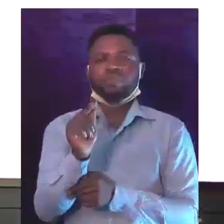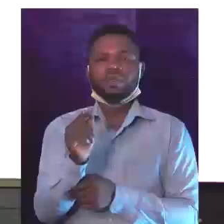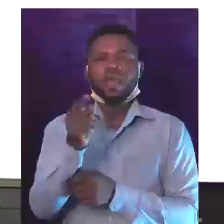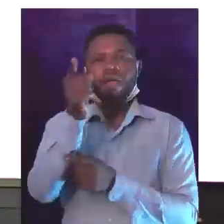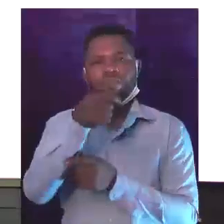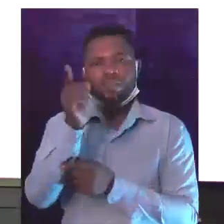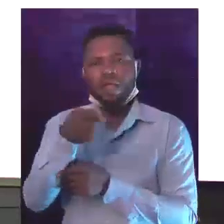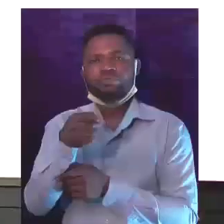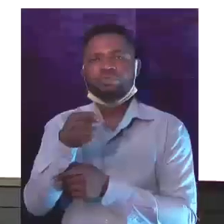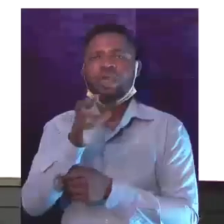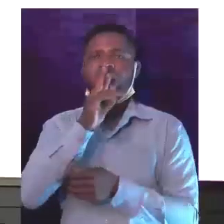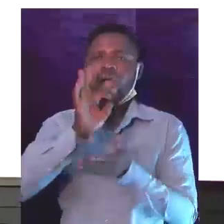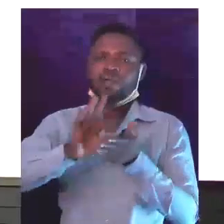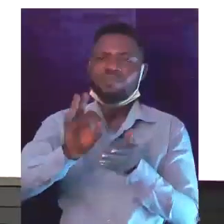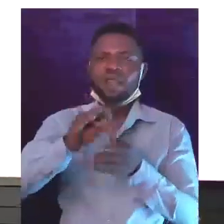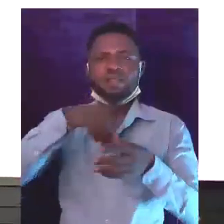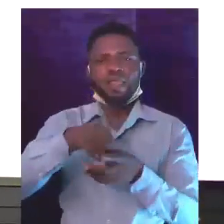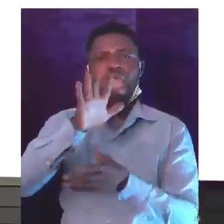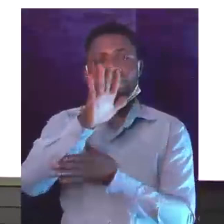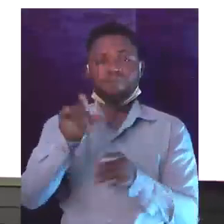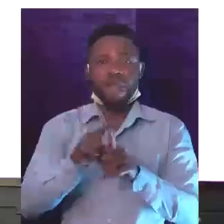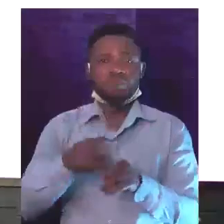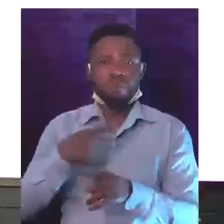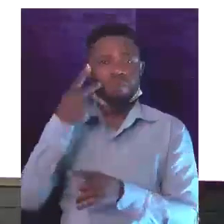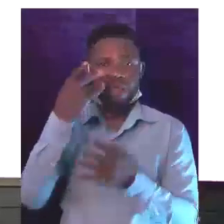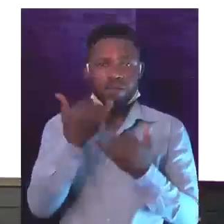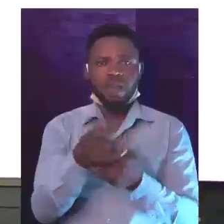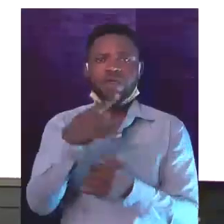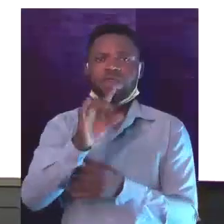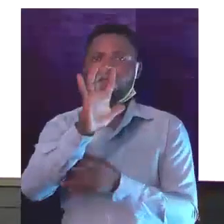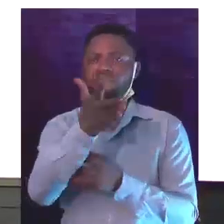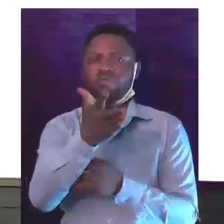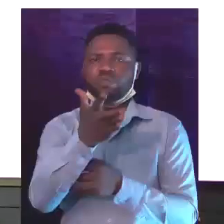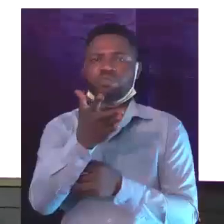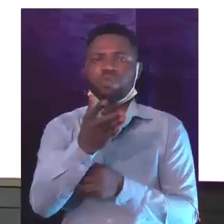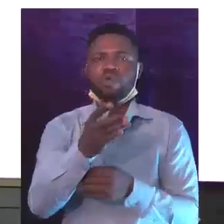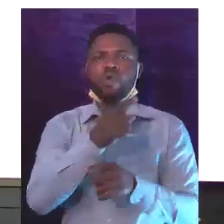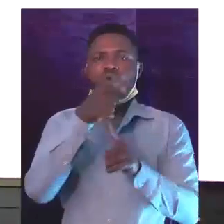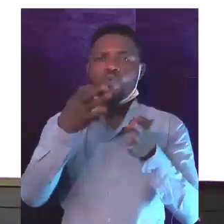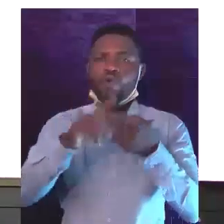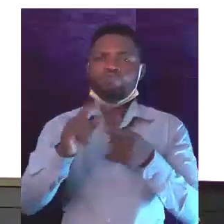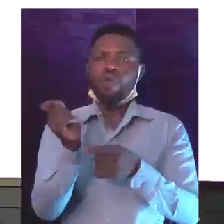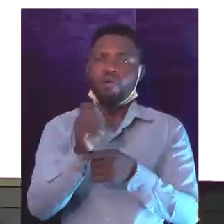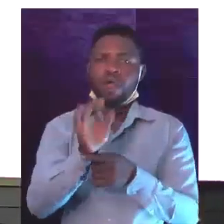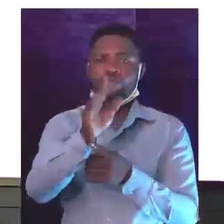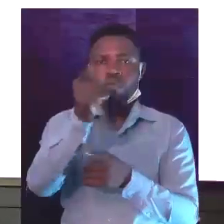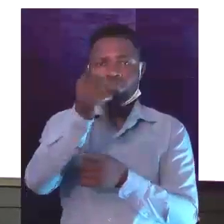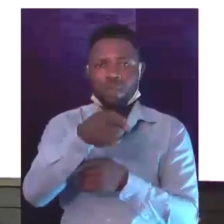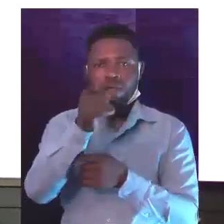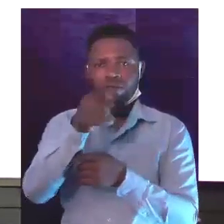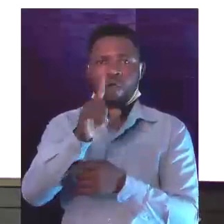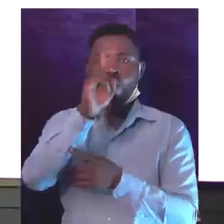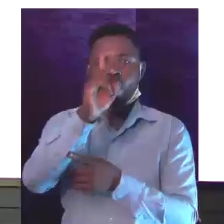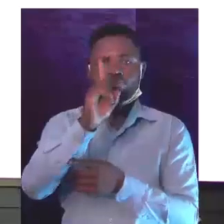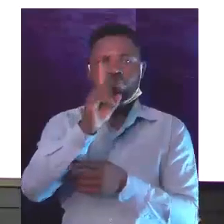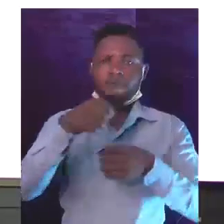Tally strokes are counted in fives, as you will see in the next screen down. The fifth stroke, now when you write your tally marks, for one item